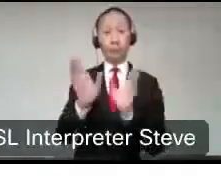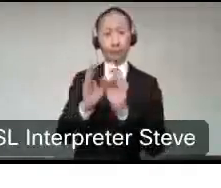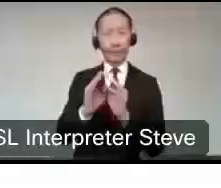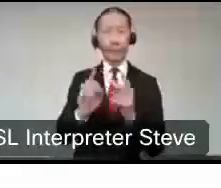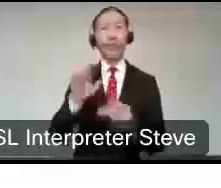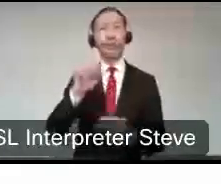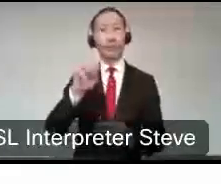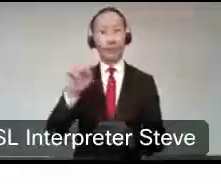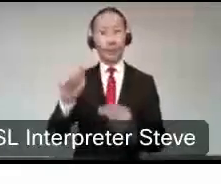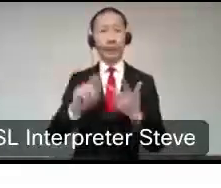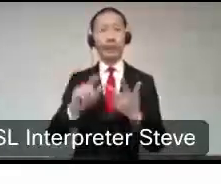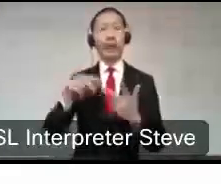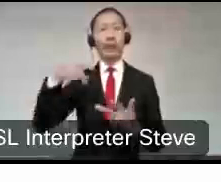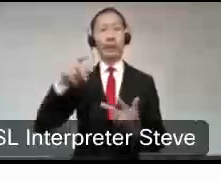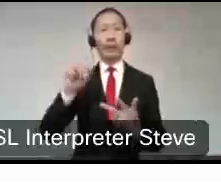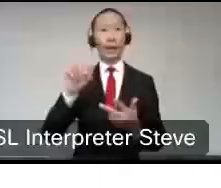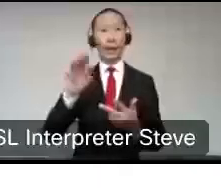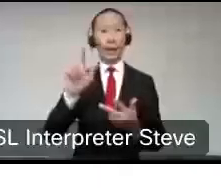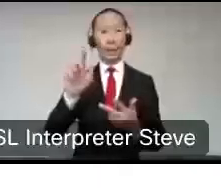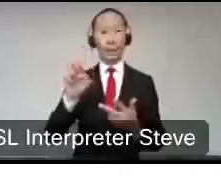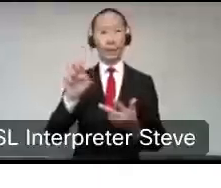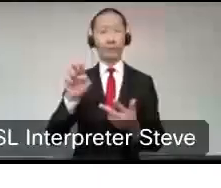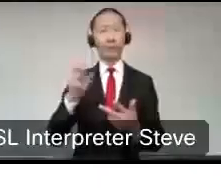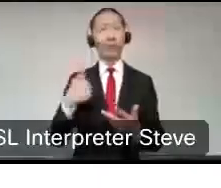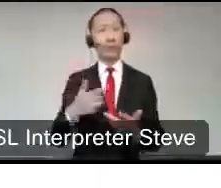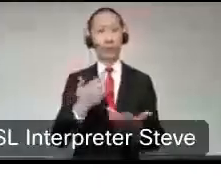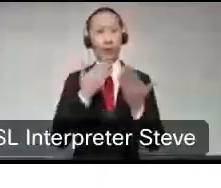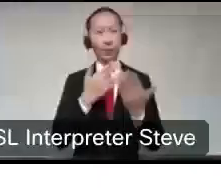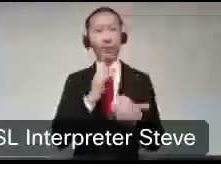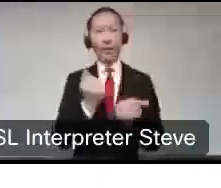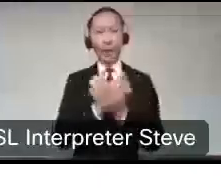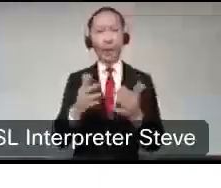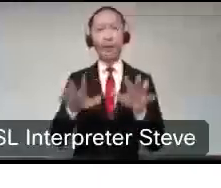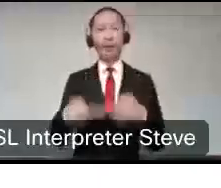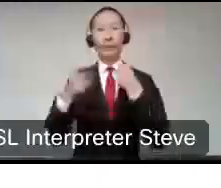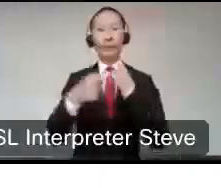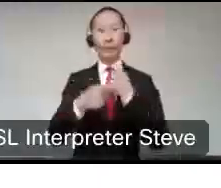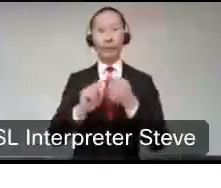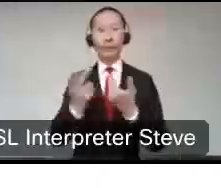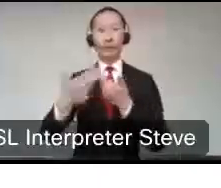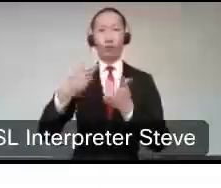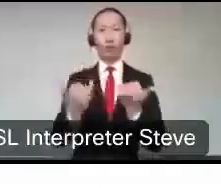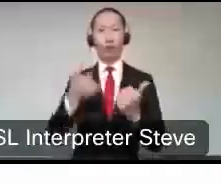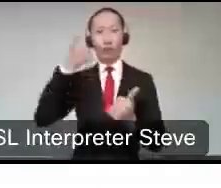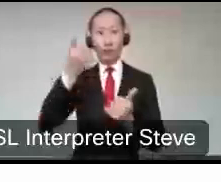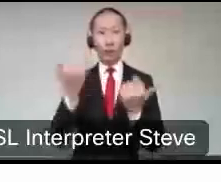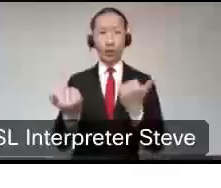Administration, and PA-ABLE. We're grateful for everyone taking the time to join this call